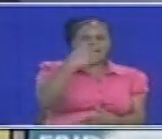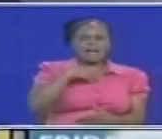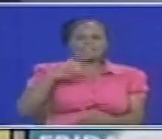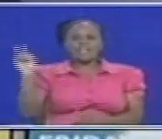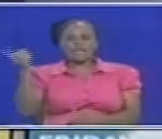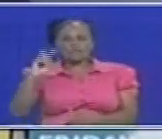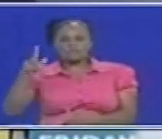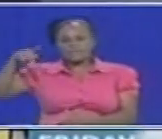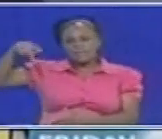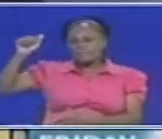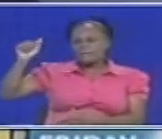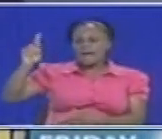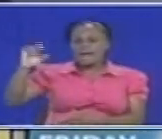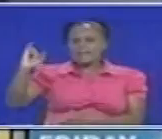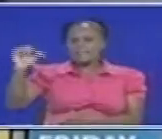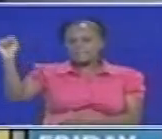early next month.